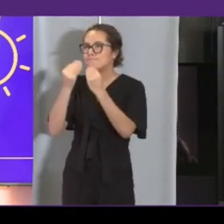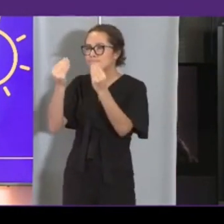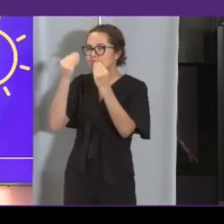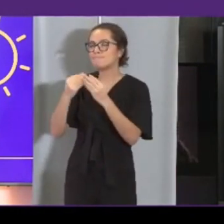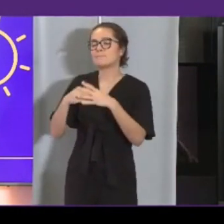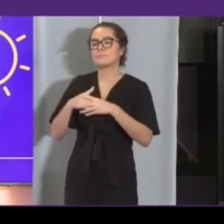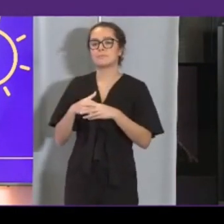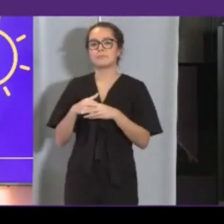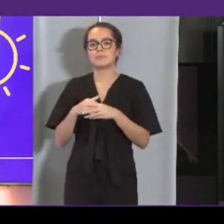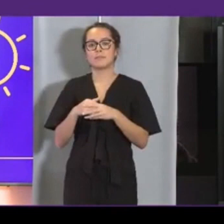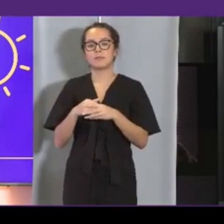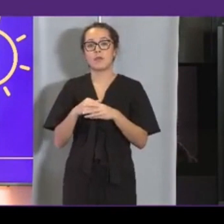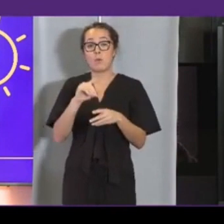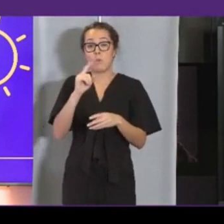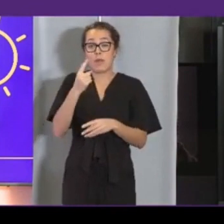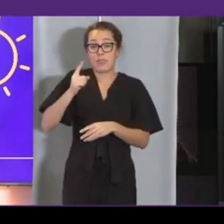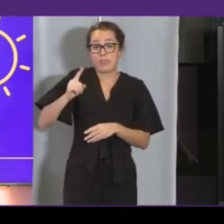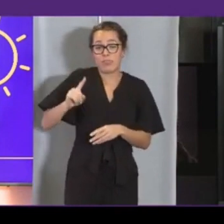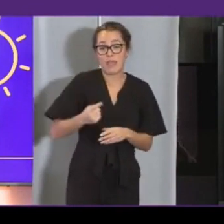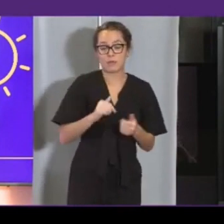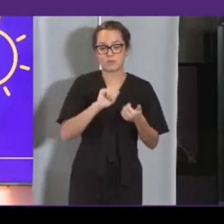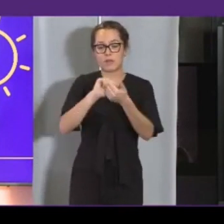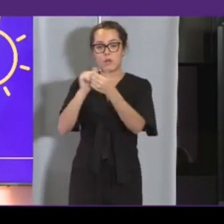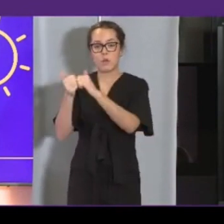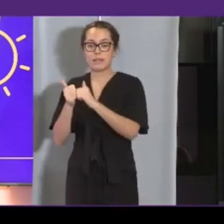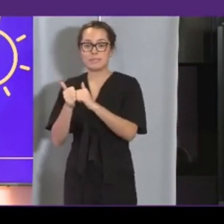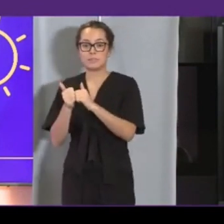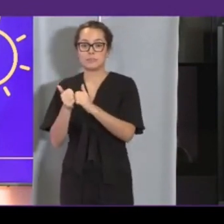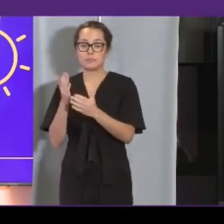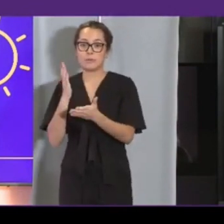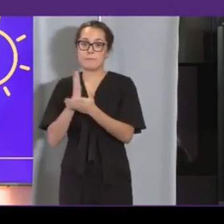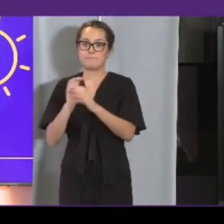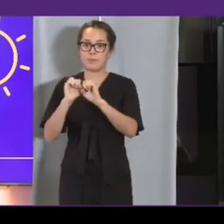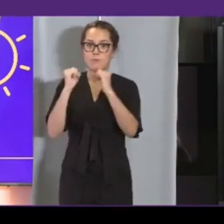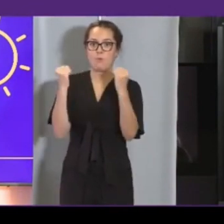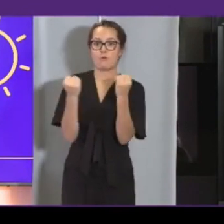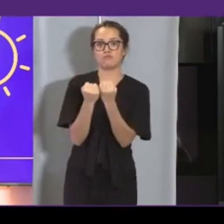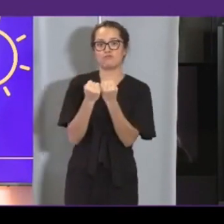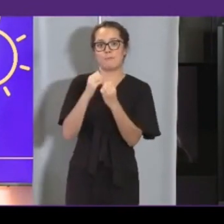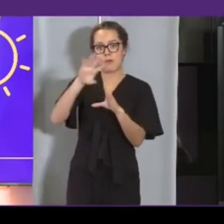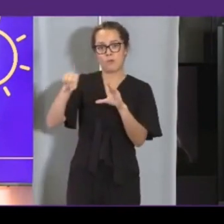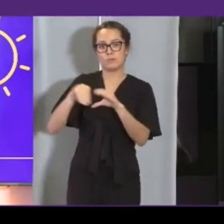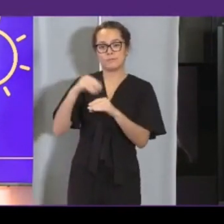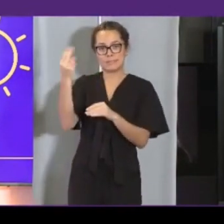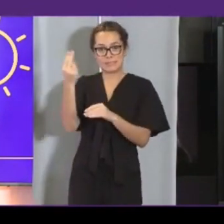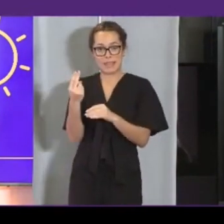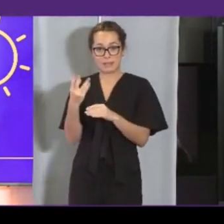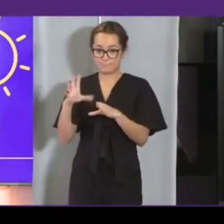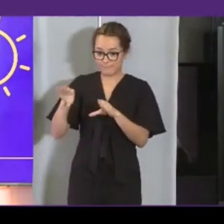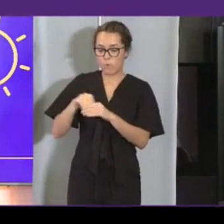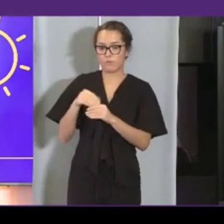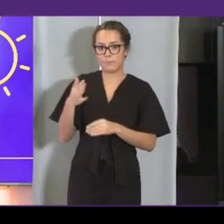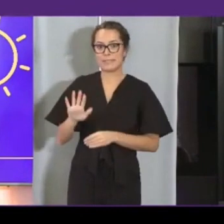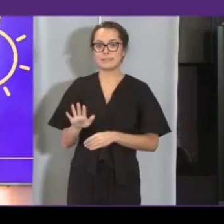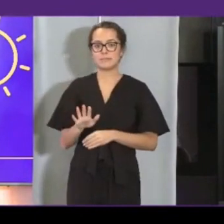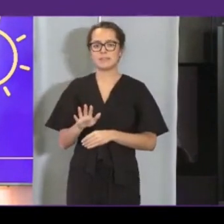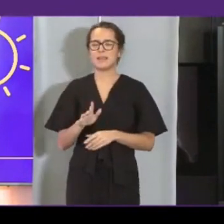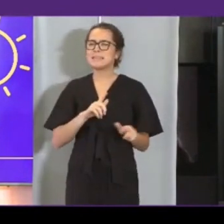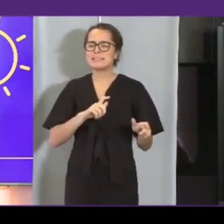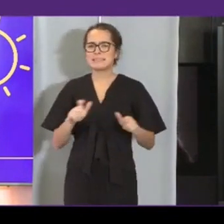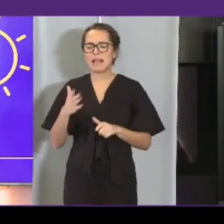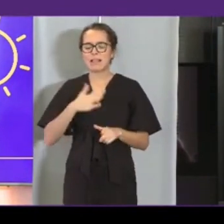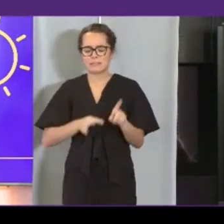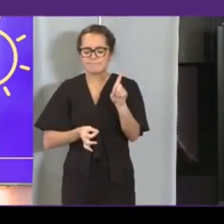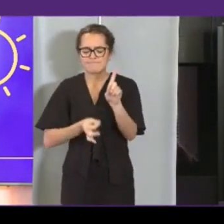1,000 colleagues who have taken inclusive design workshop as well. There's still more to do.